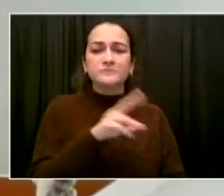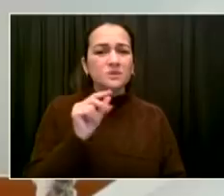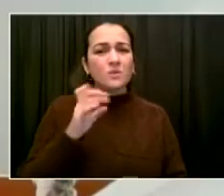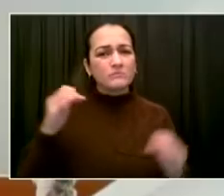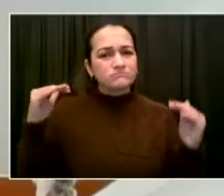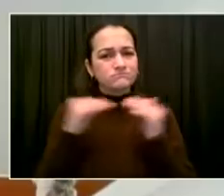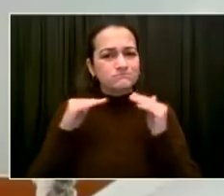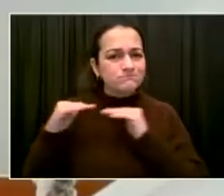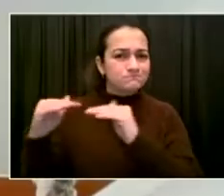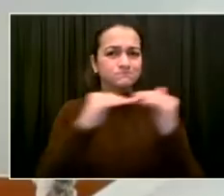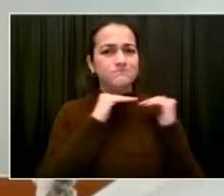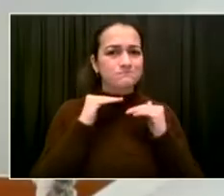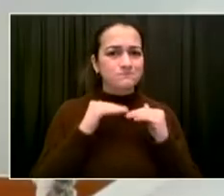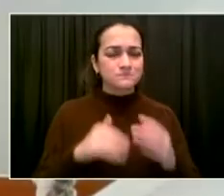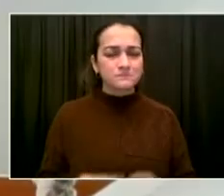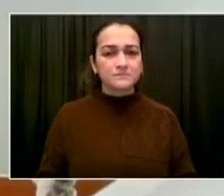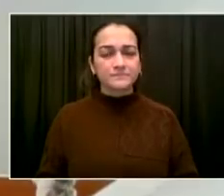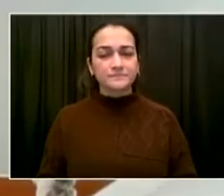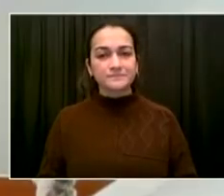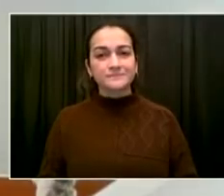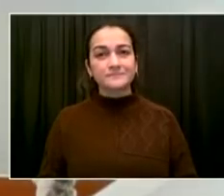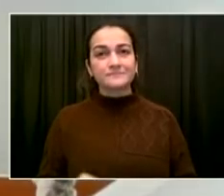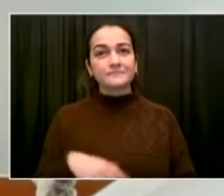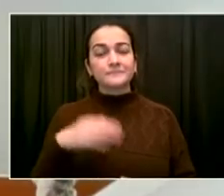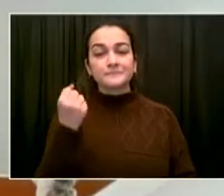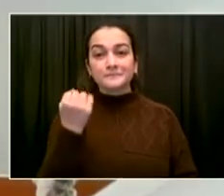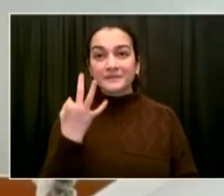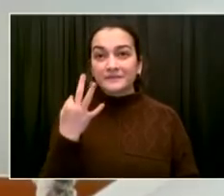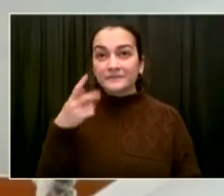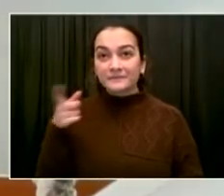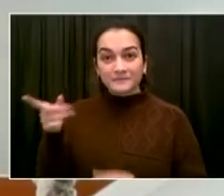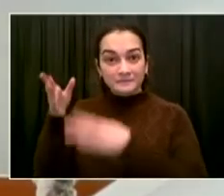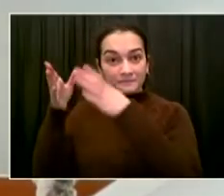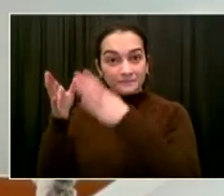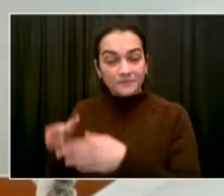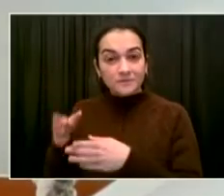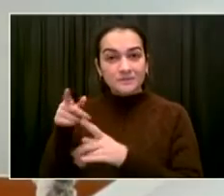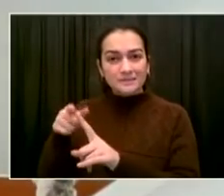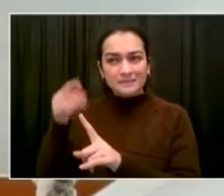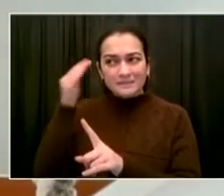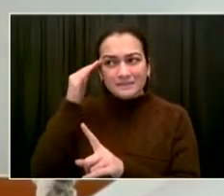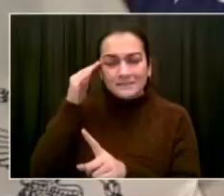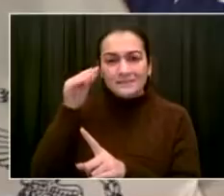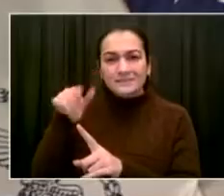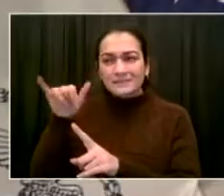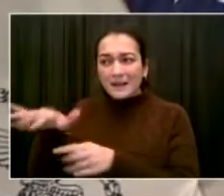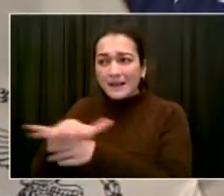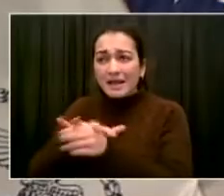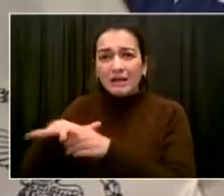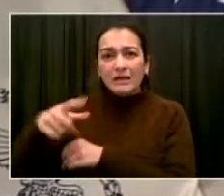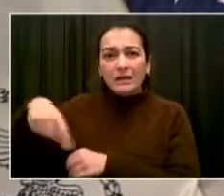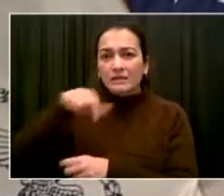pass it along to us. We exist to serve. And if we always welcome that feedback. So thank you. Thank you. Go ahead, Kevin.